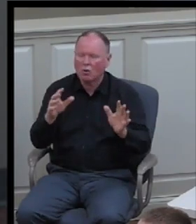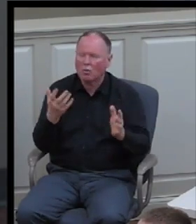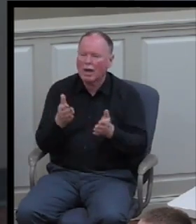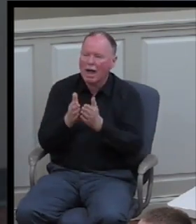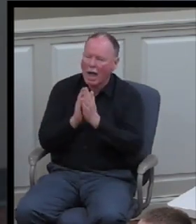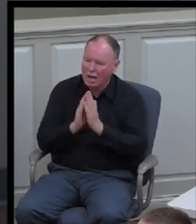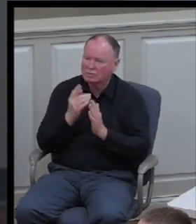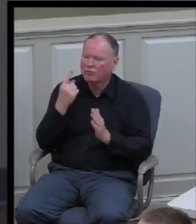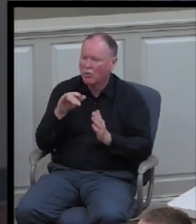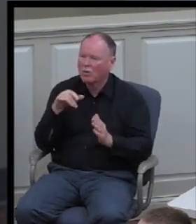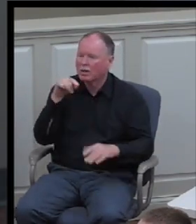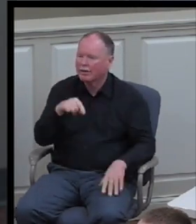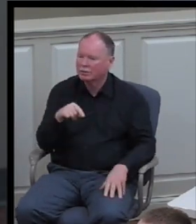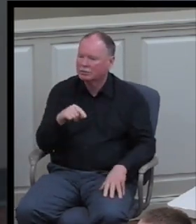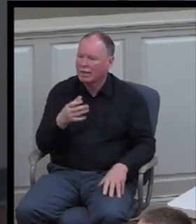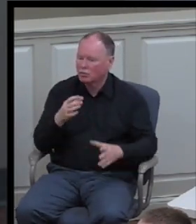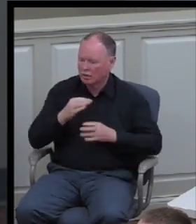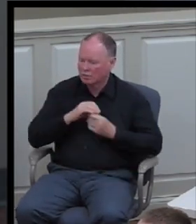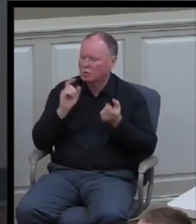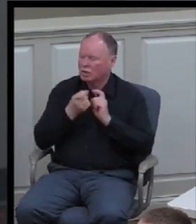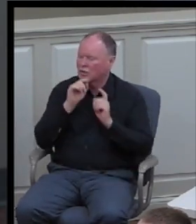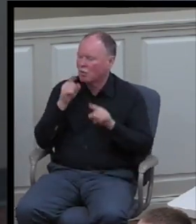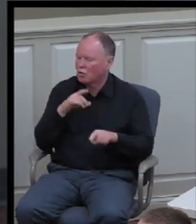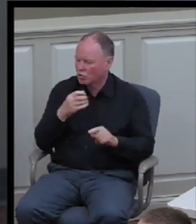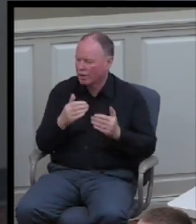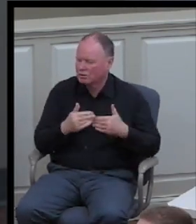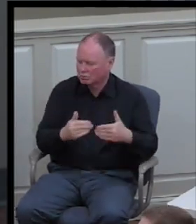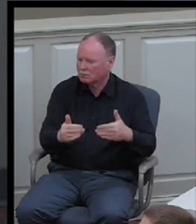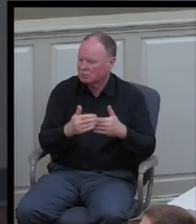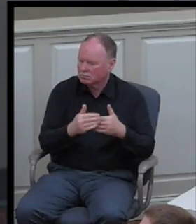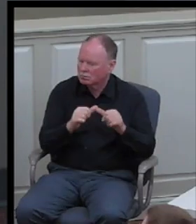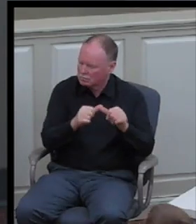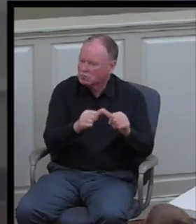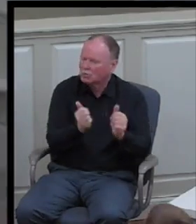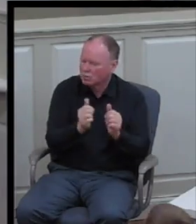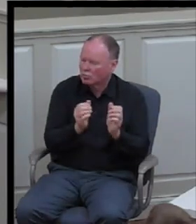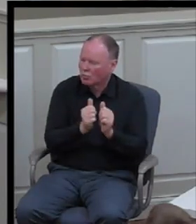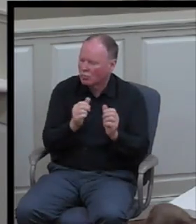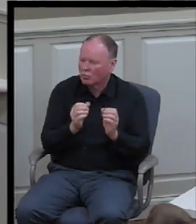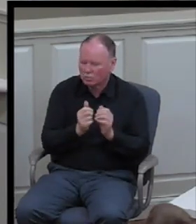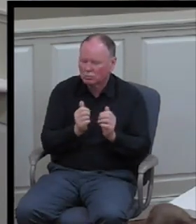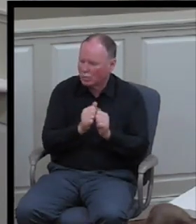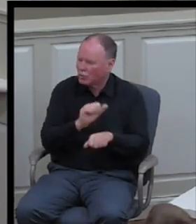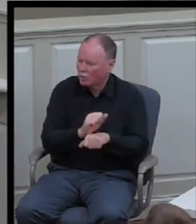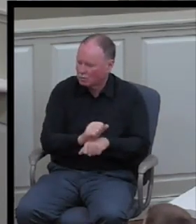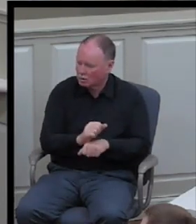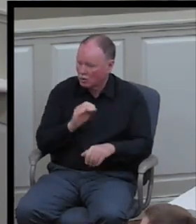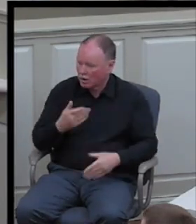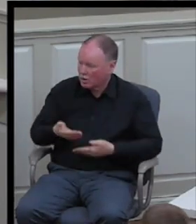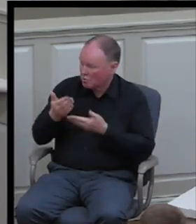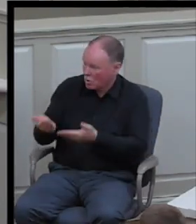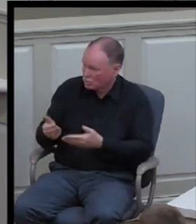for that you accept the change order so we can proceed with the work. Do I hear a motion to that effect?